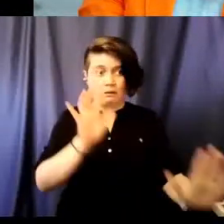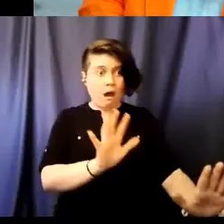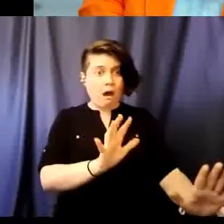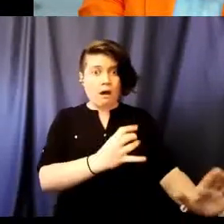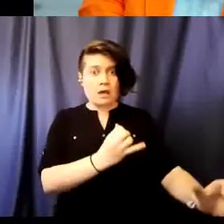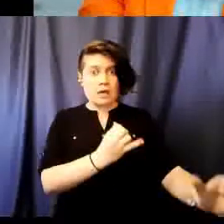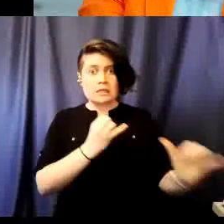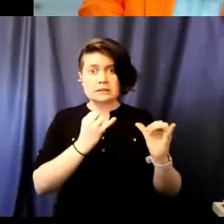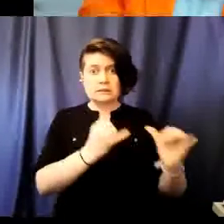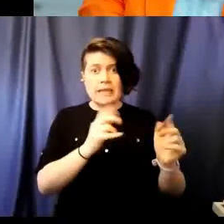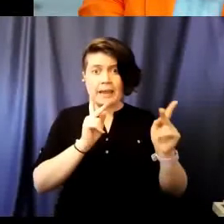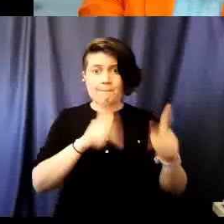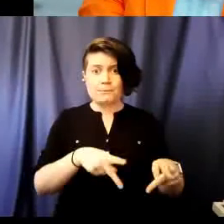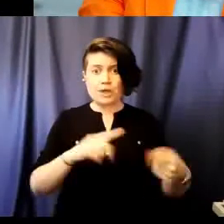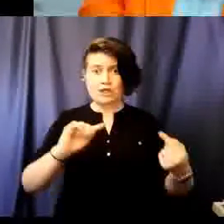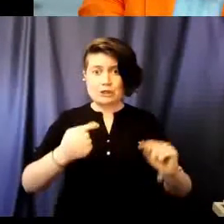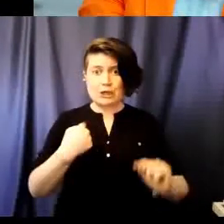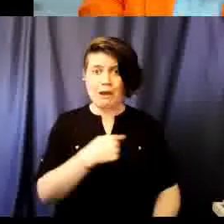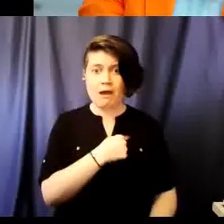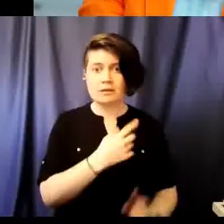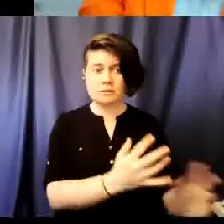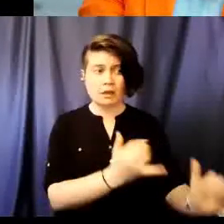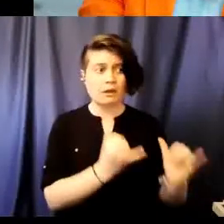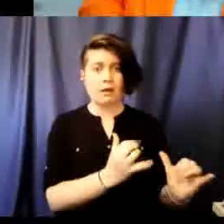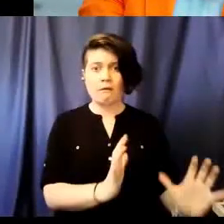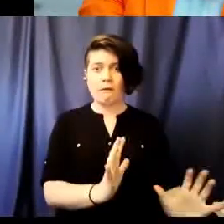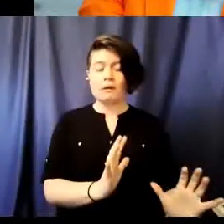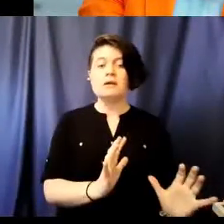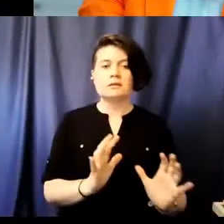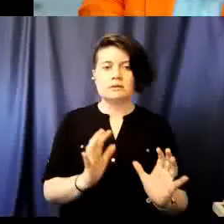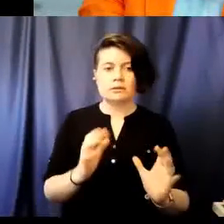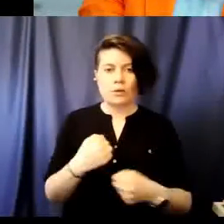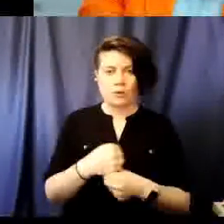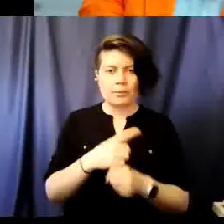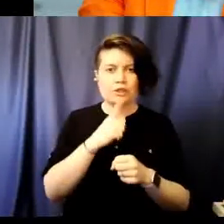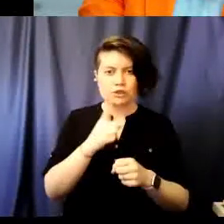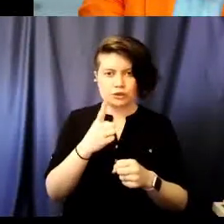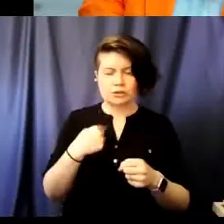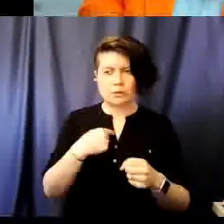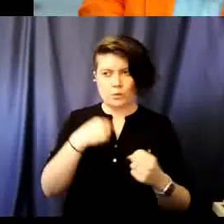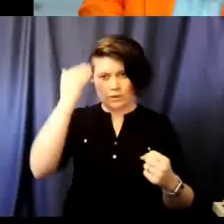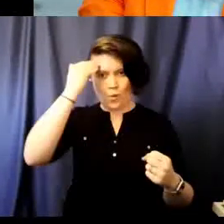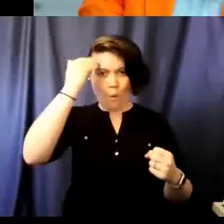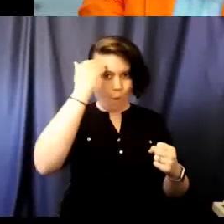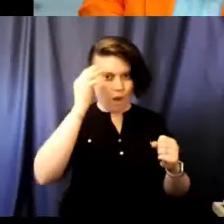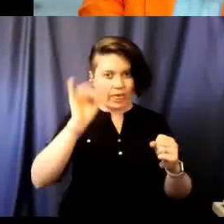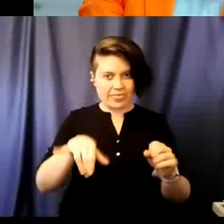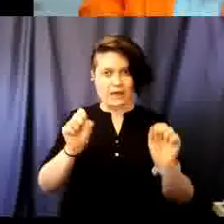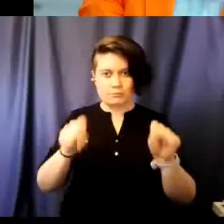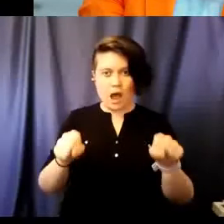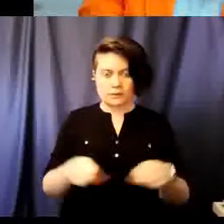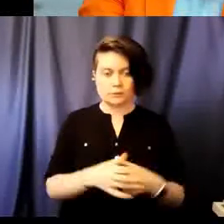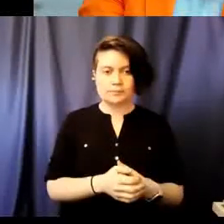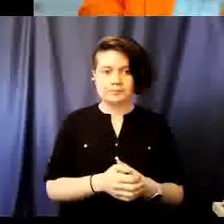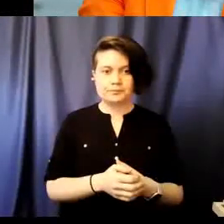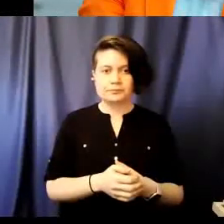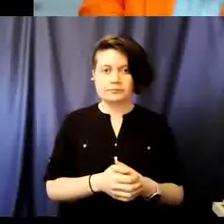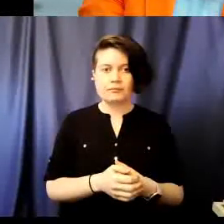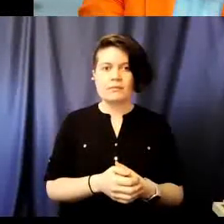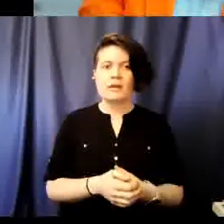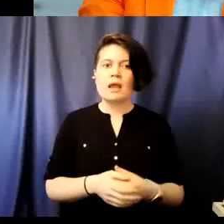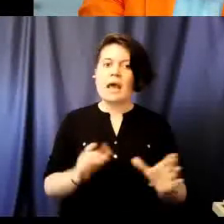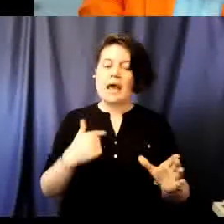challenging in many different ways for participants. Facilitators need to encourage discussions about